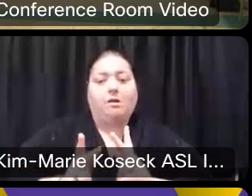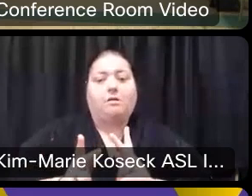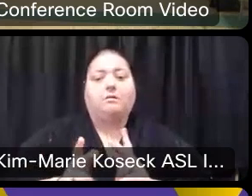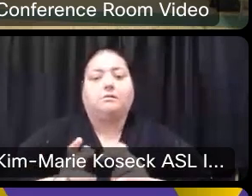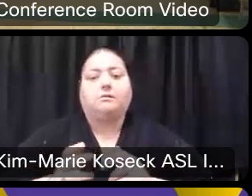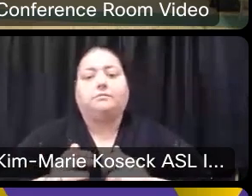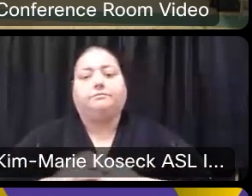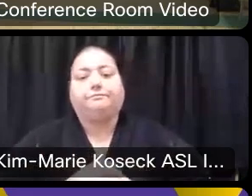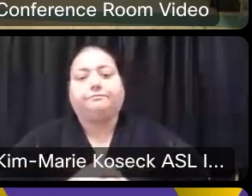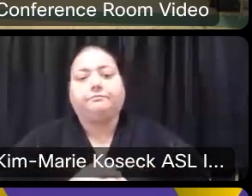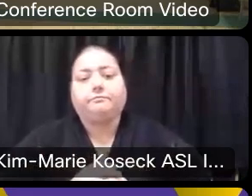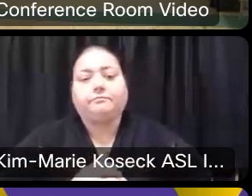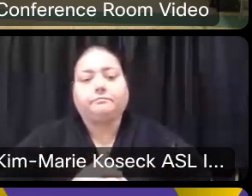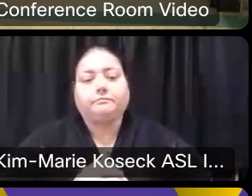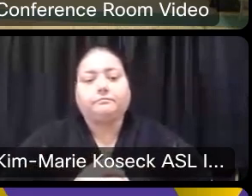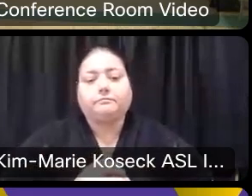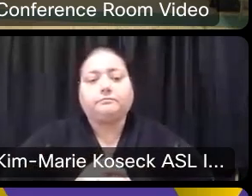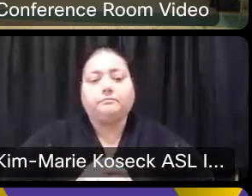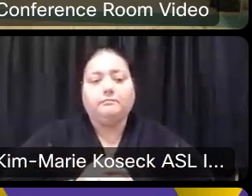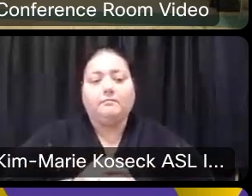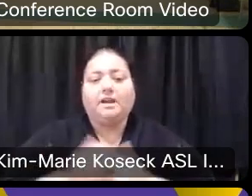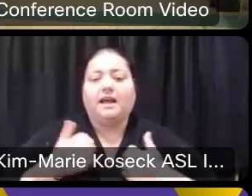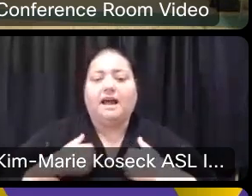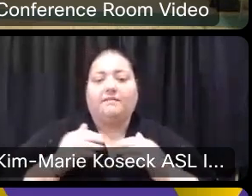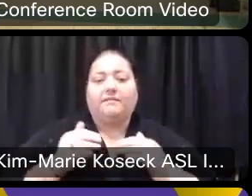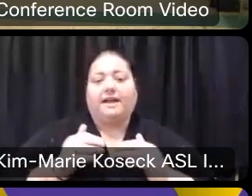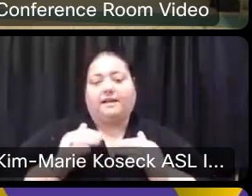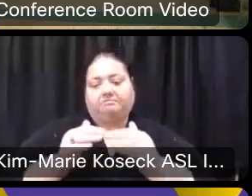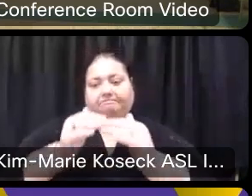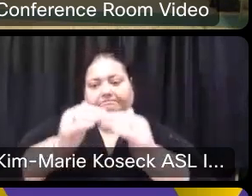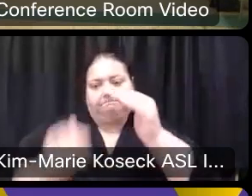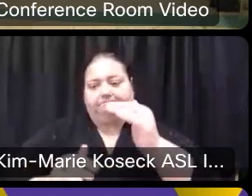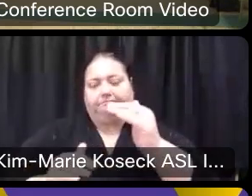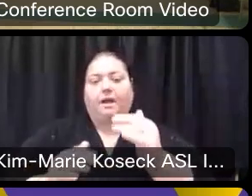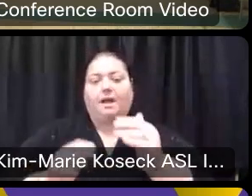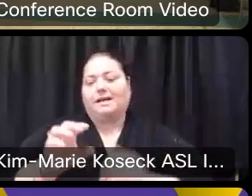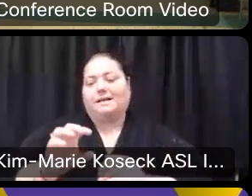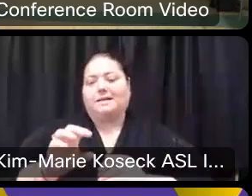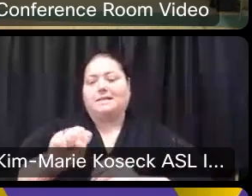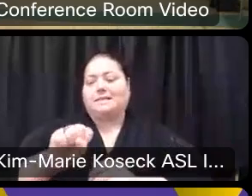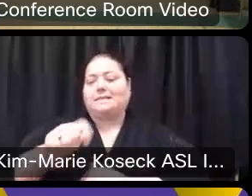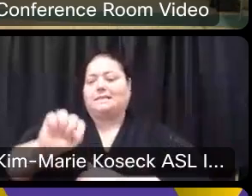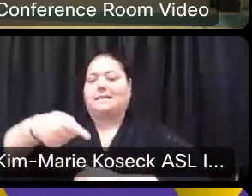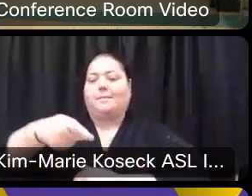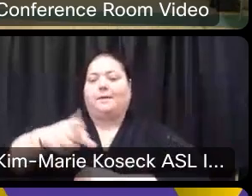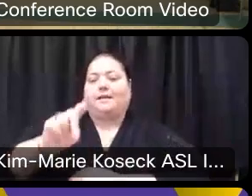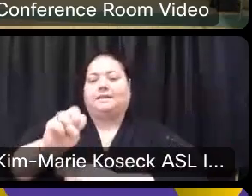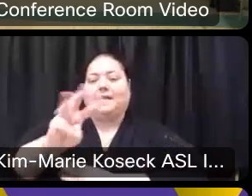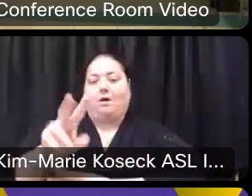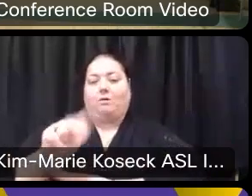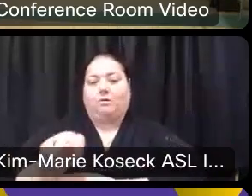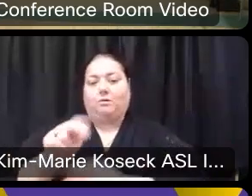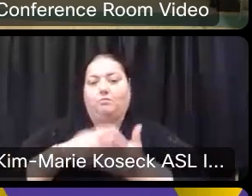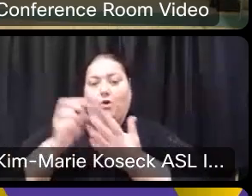co-occurring population. And they also have a step-down program so for people leaving that